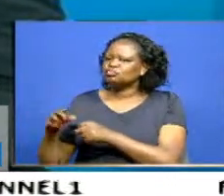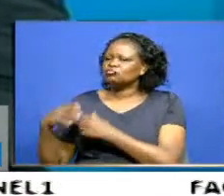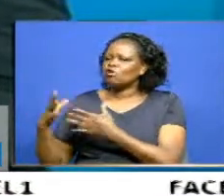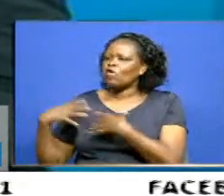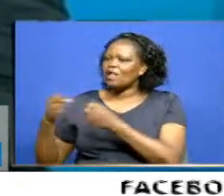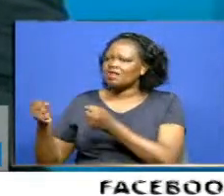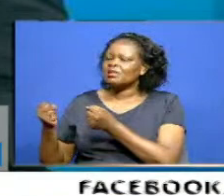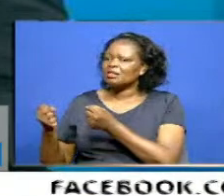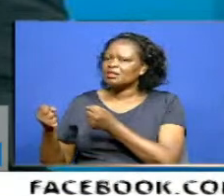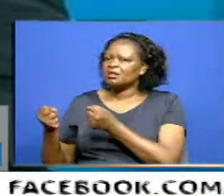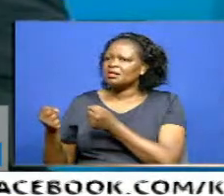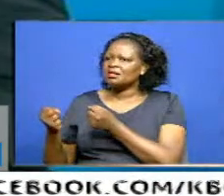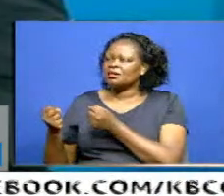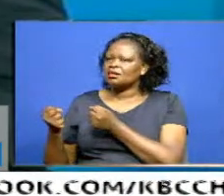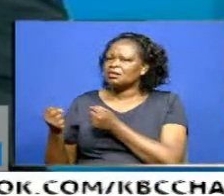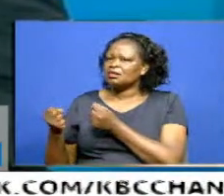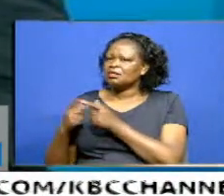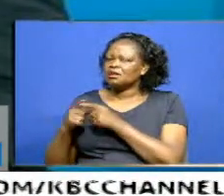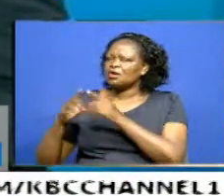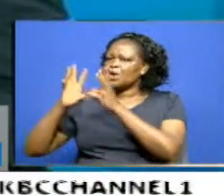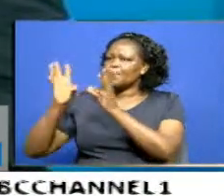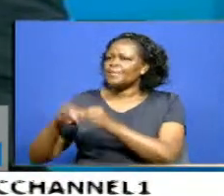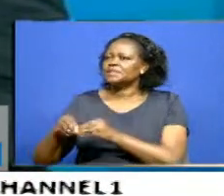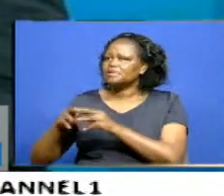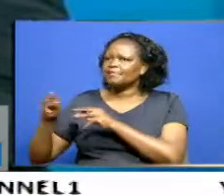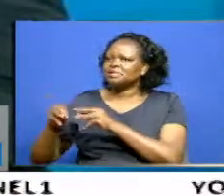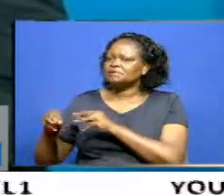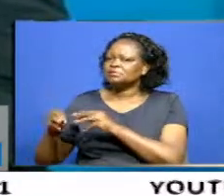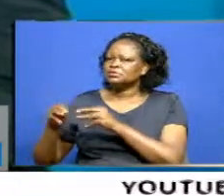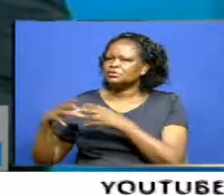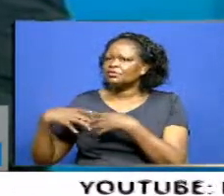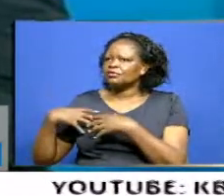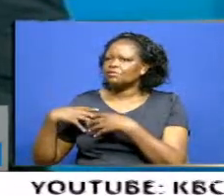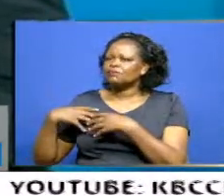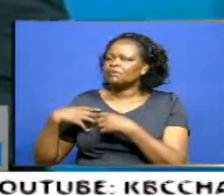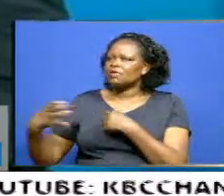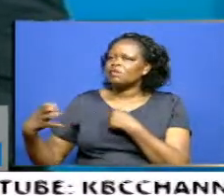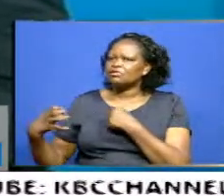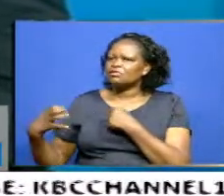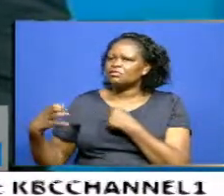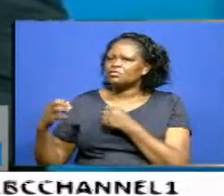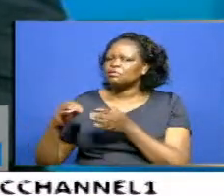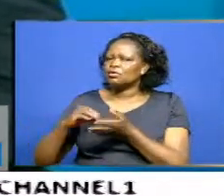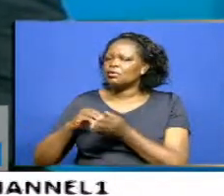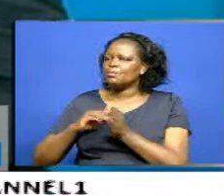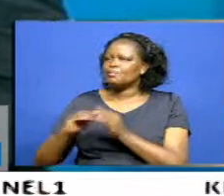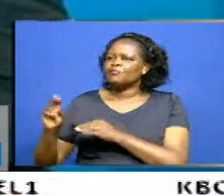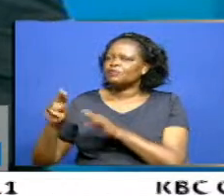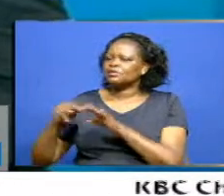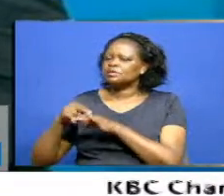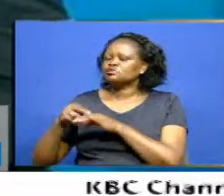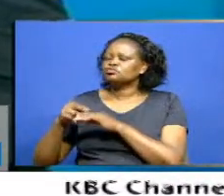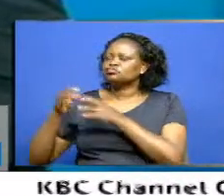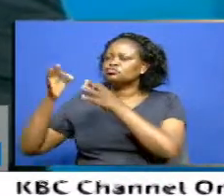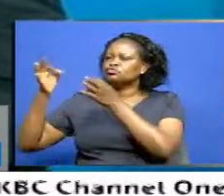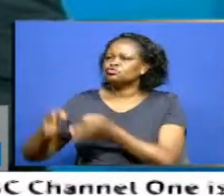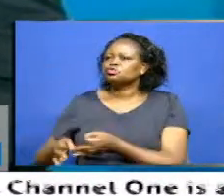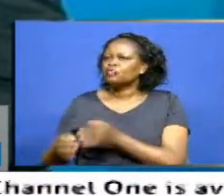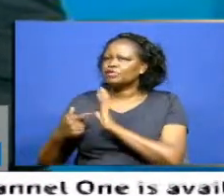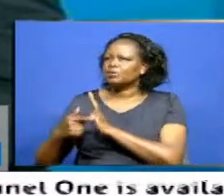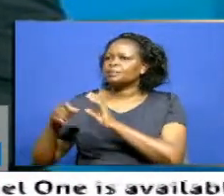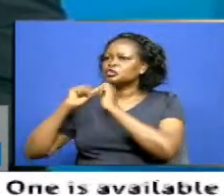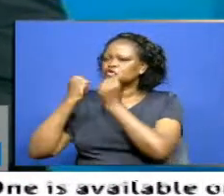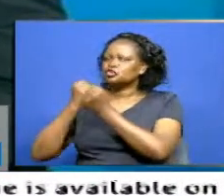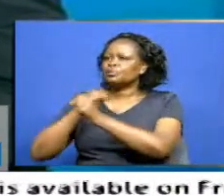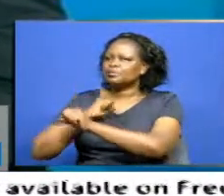then to move the budget management of health into the National Treasury. And the same applies. So when you look at social protection, when you look at